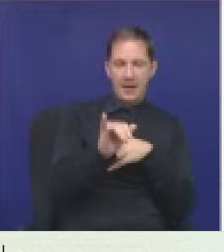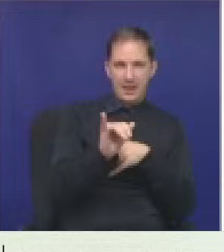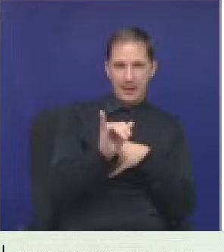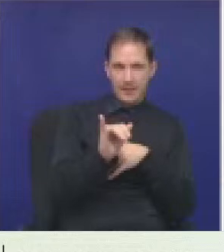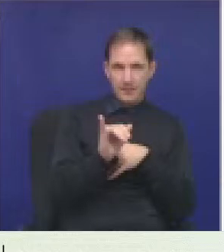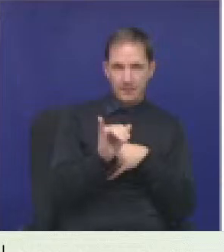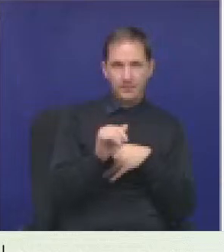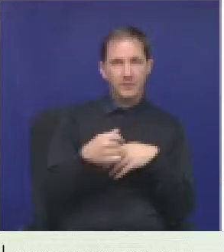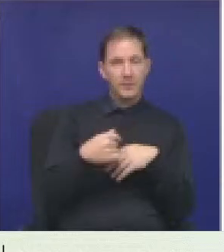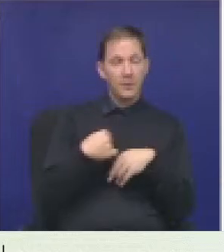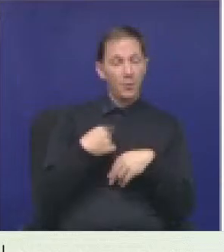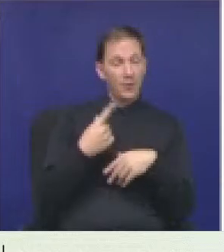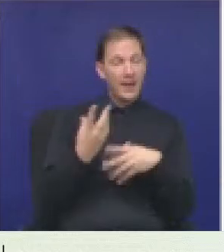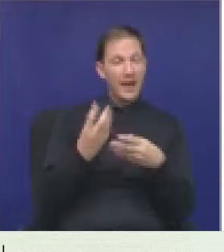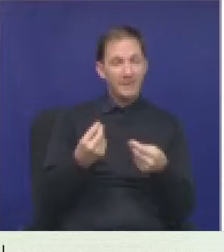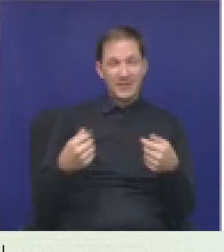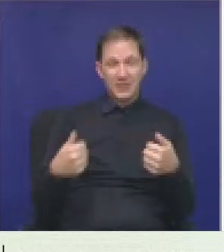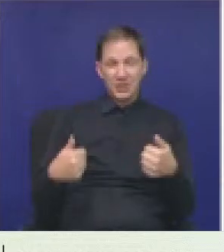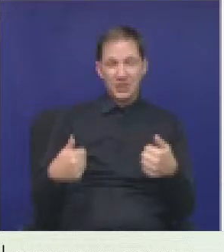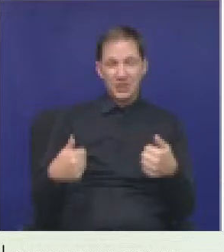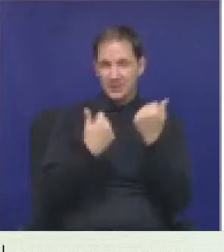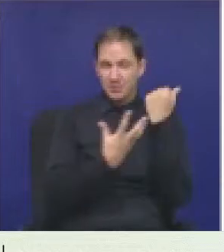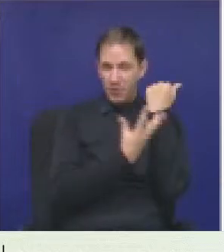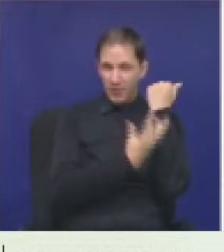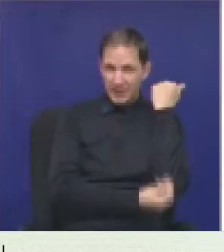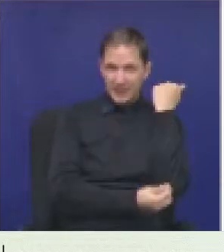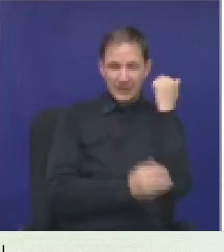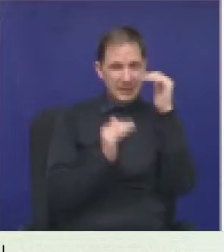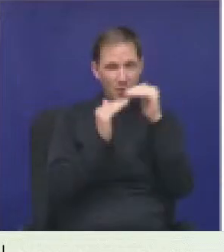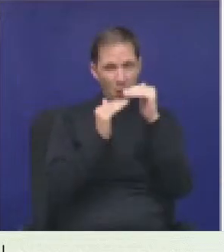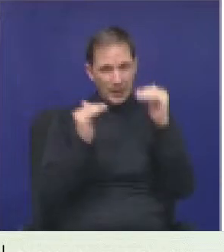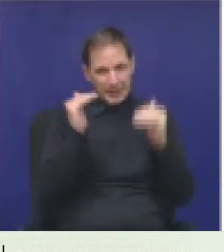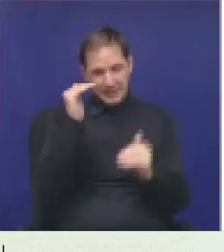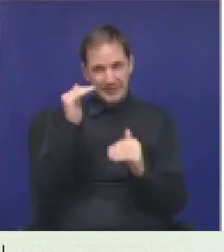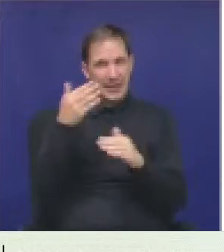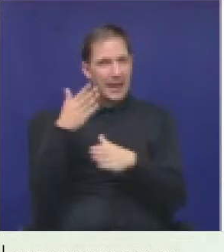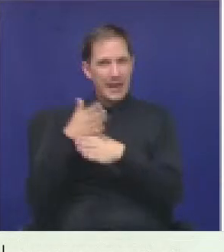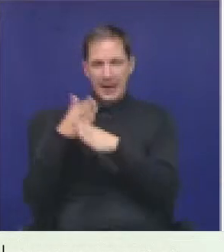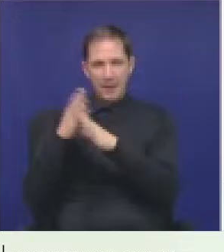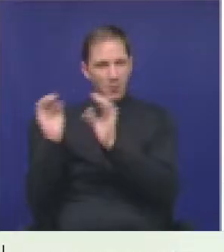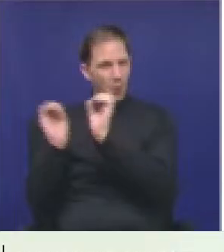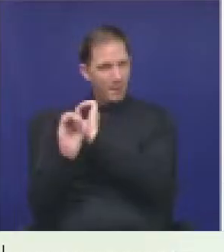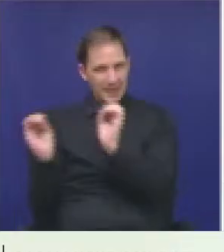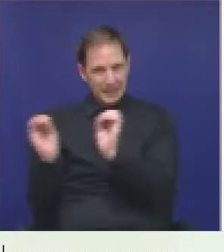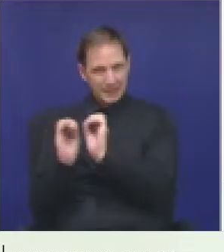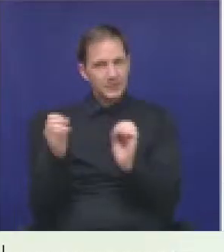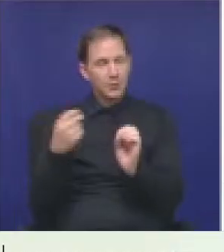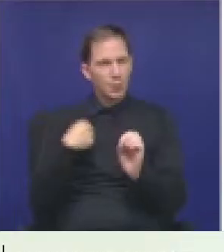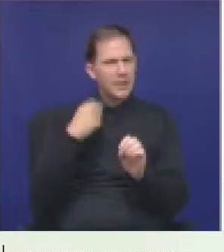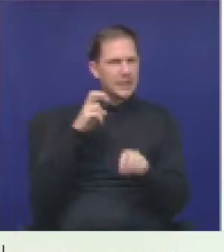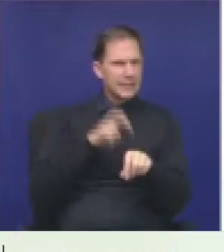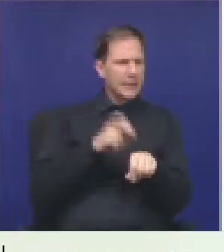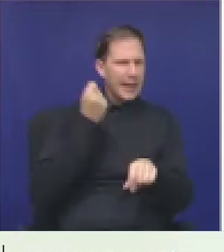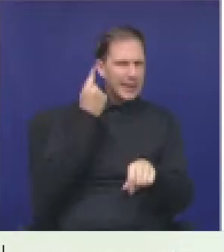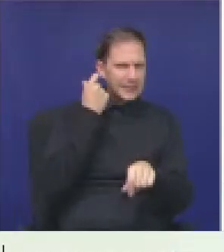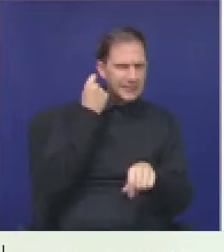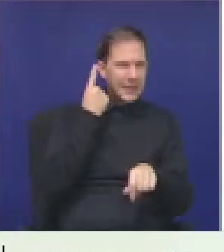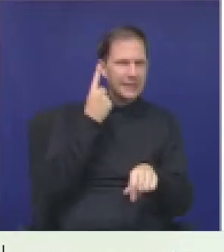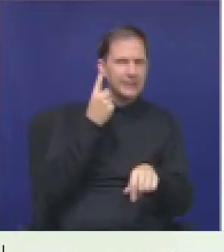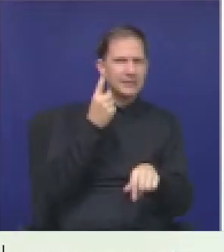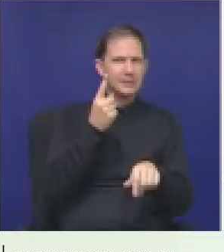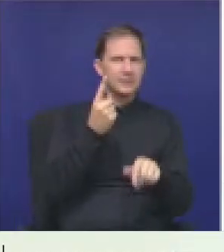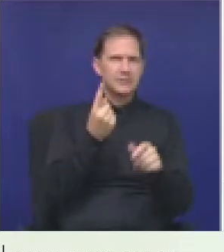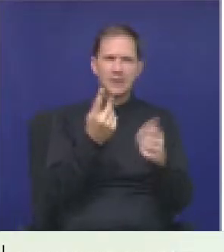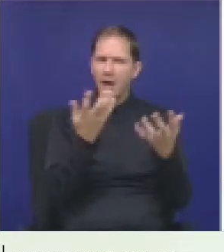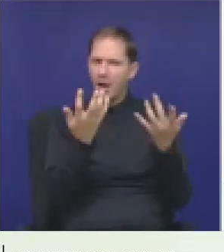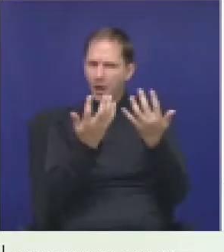a country still faced with the triple challenge of poverty, inequality, and unemployment, as policymakers, we need to know and understand the scale and the